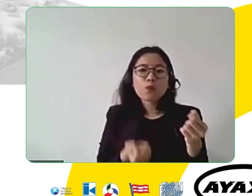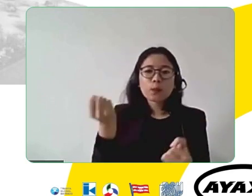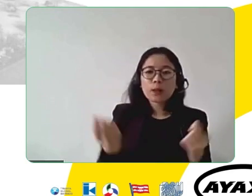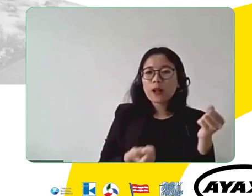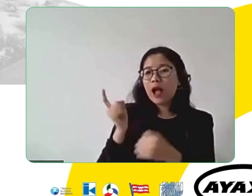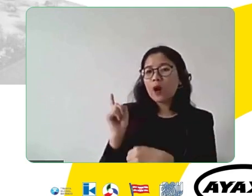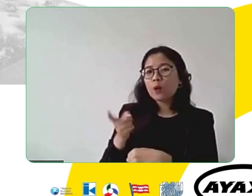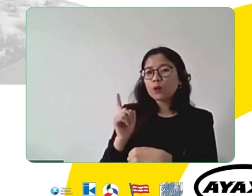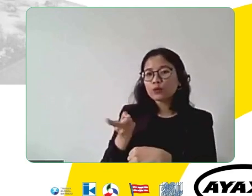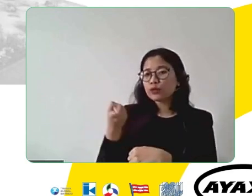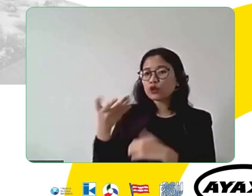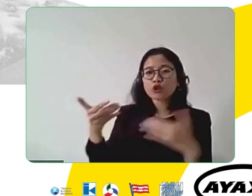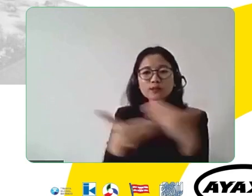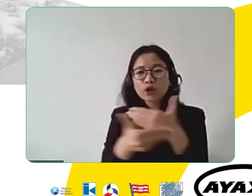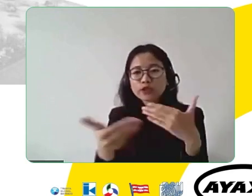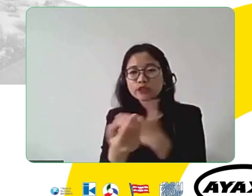their